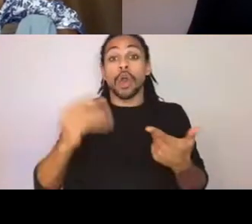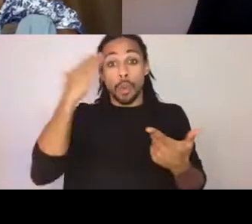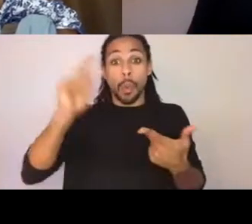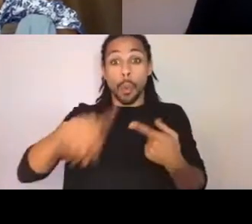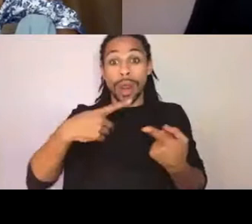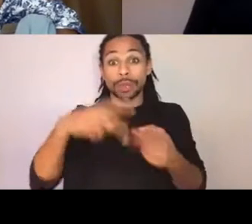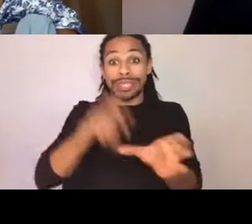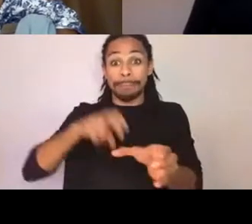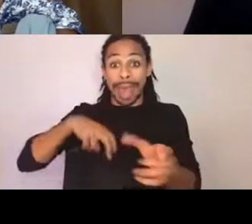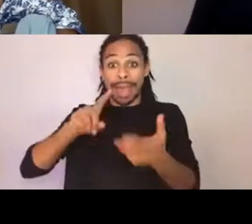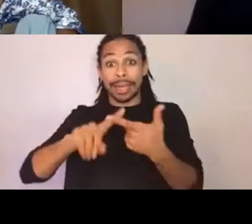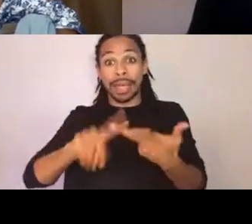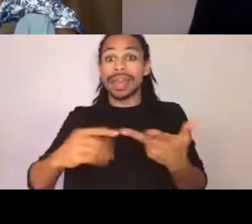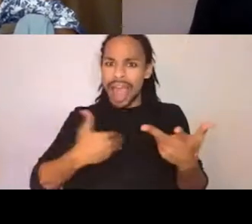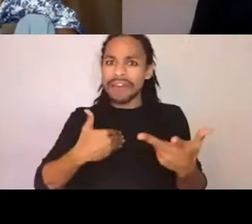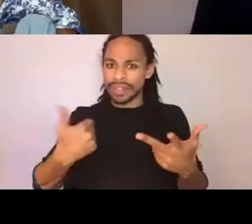the self-awareness to do that.